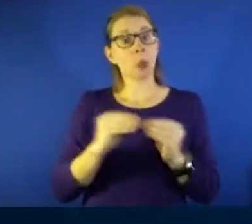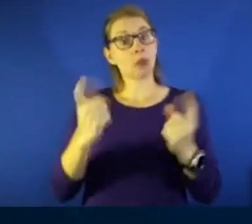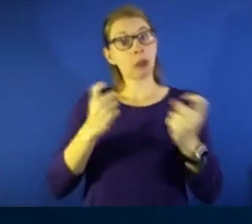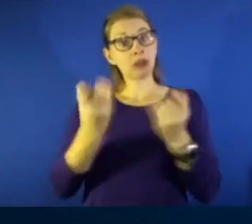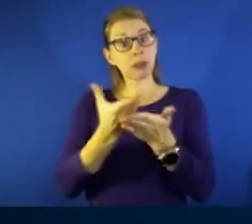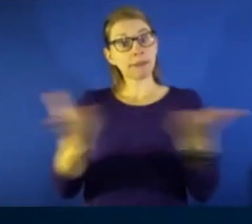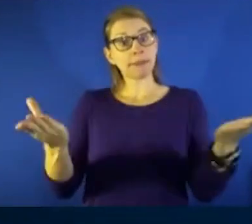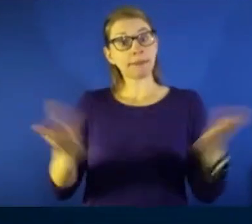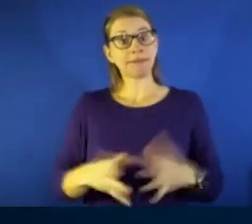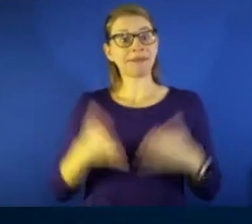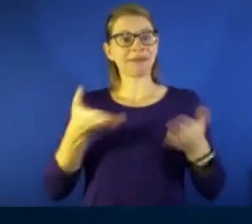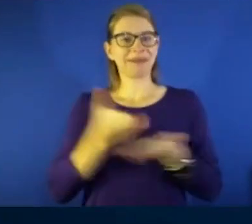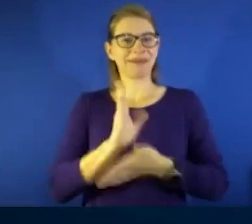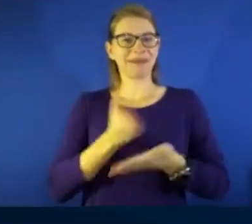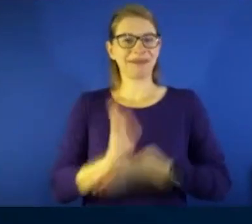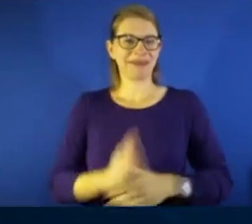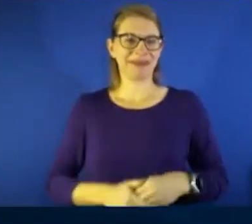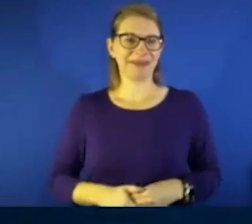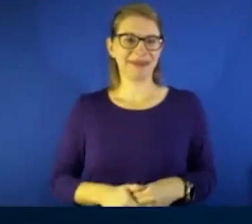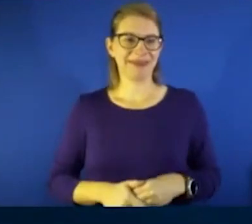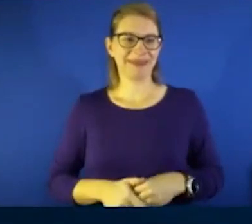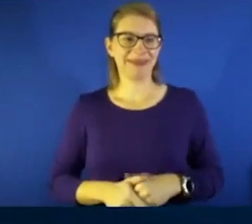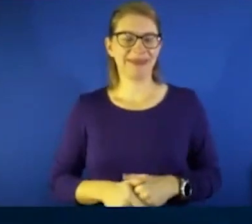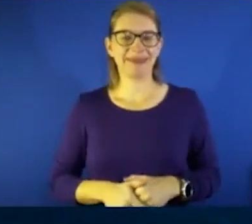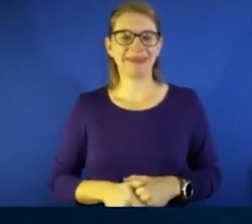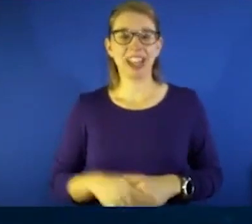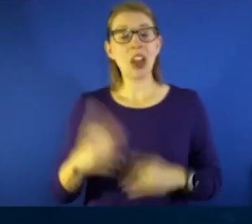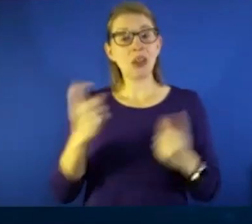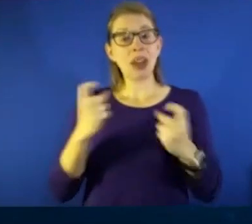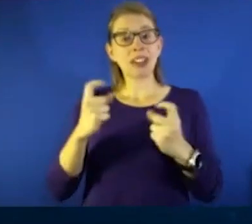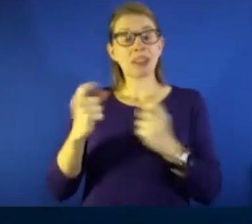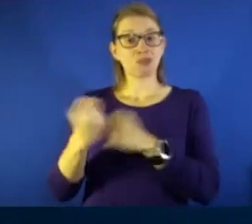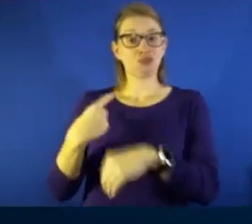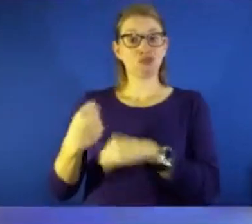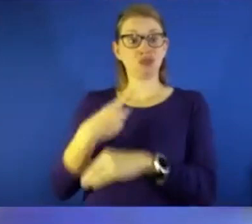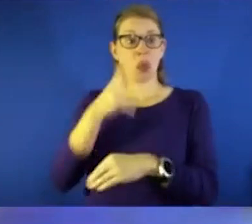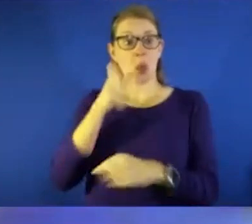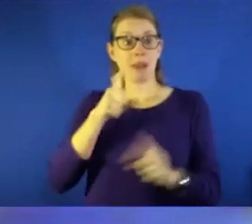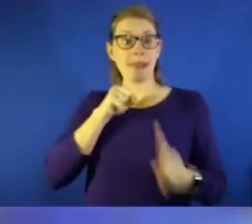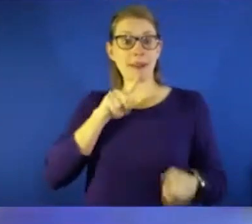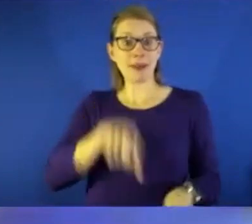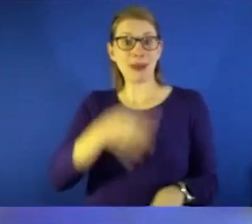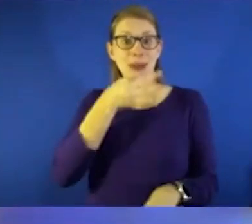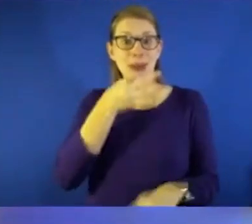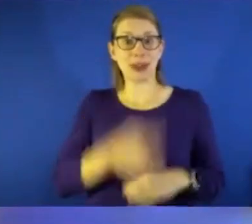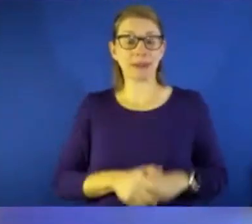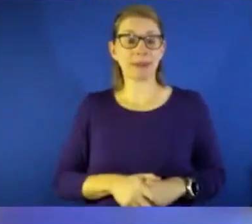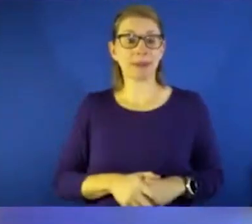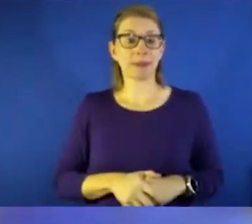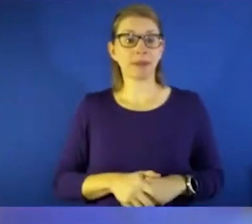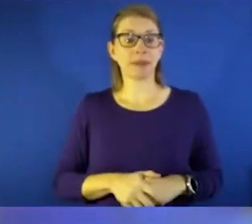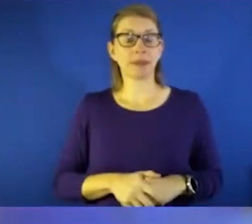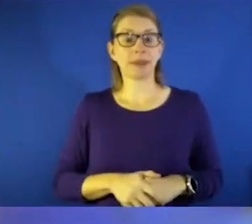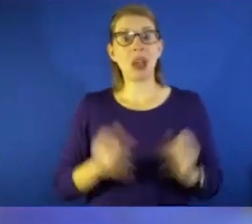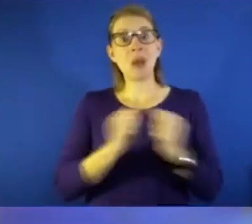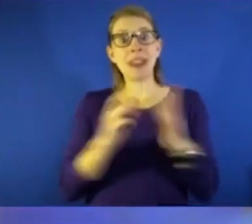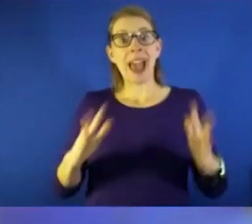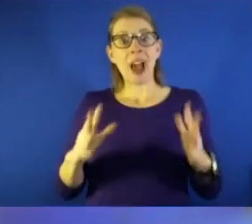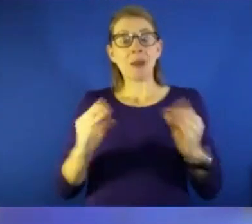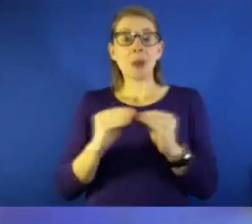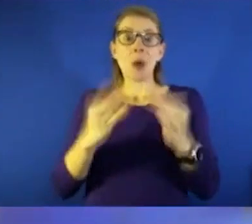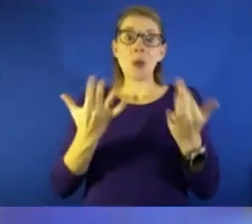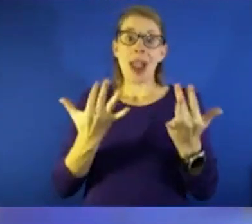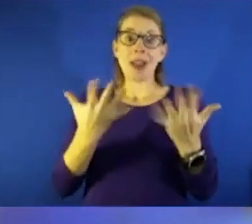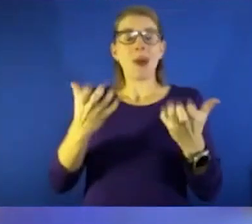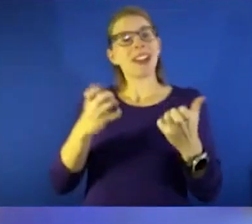All right. So get your questions sent in. We're going to get to those here in just a few moments. But without further ado, we want you to meet these kiddos who are